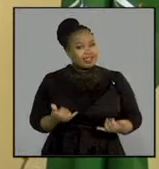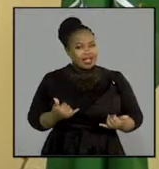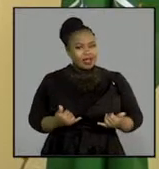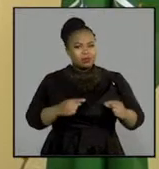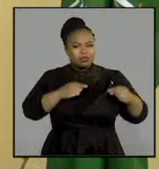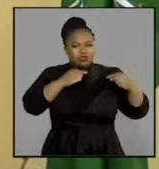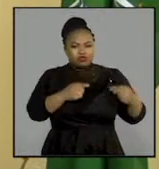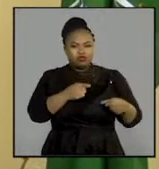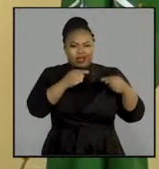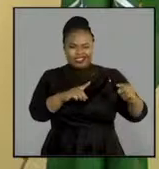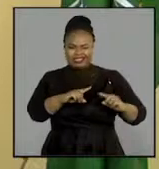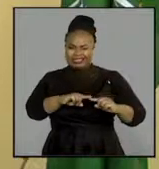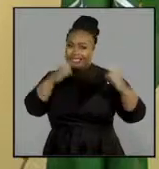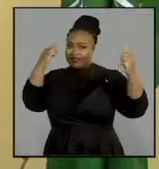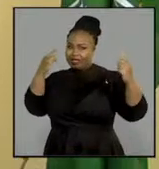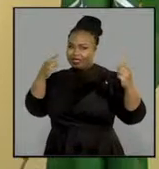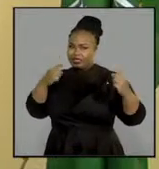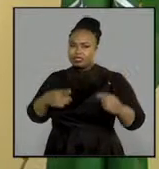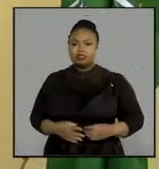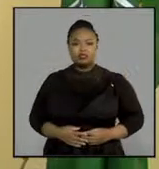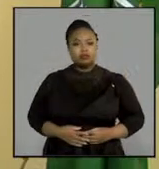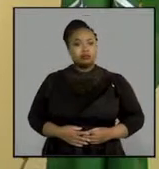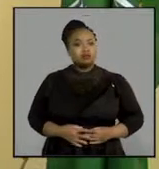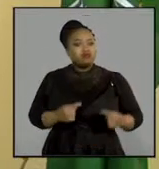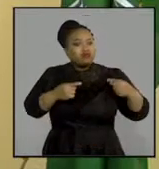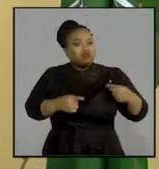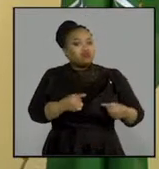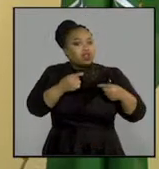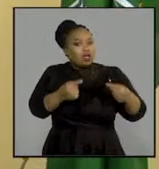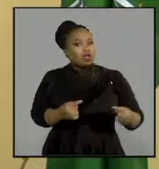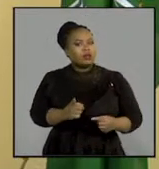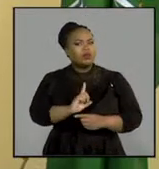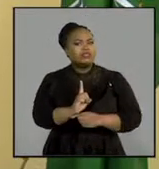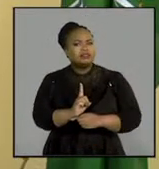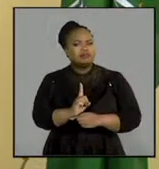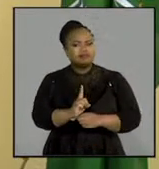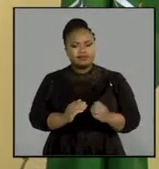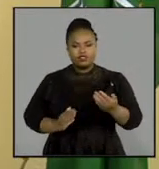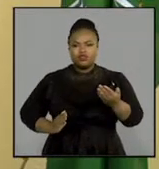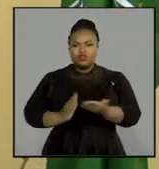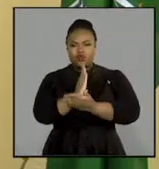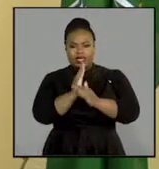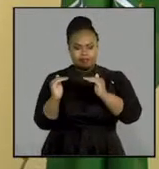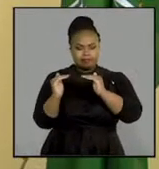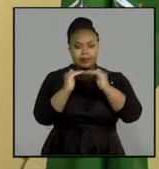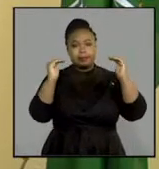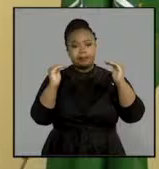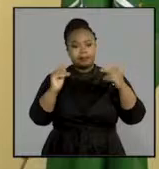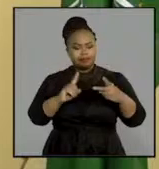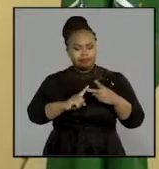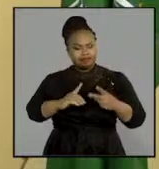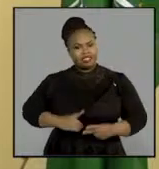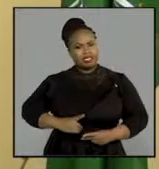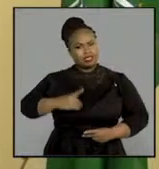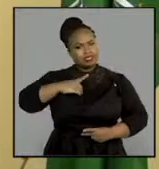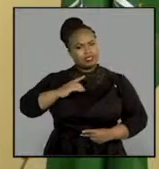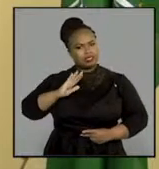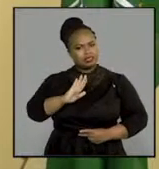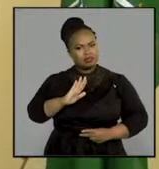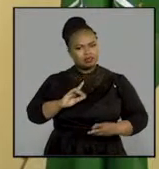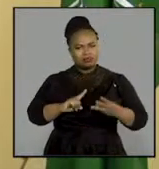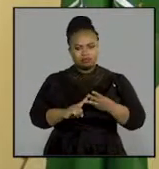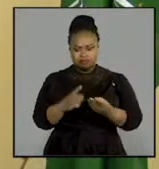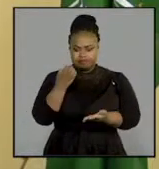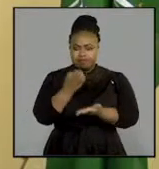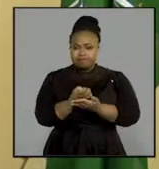new struggle. It is a struggle for equal rights,